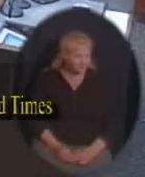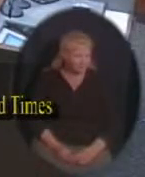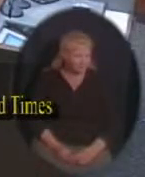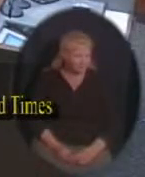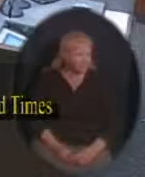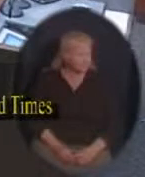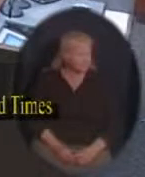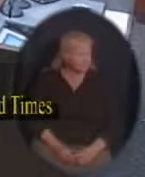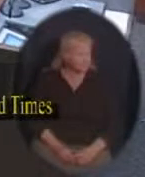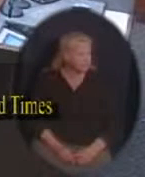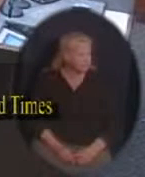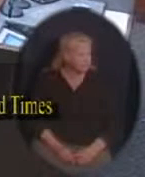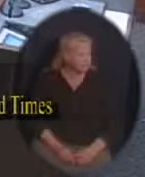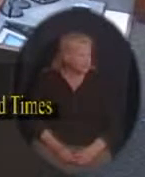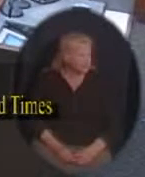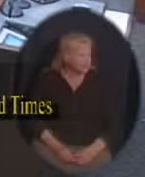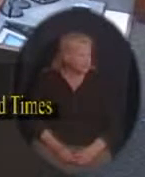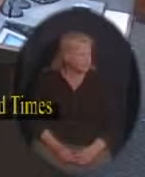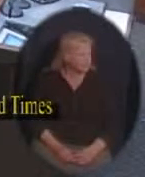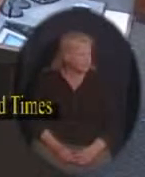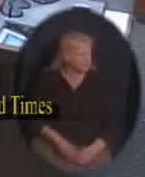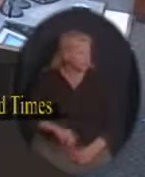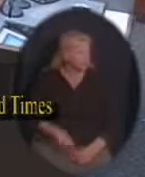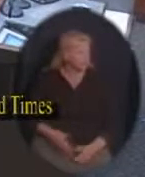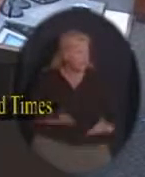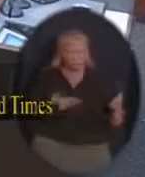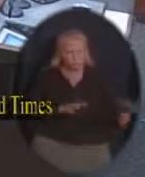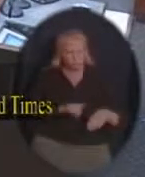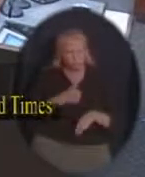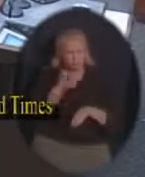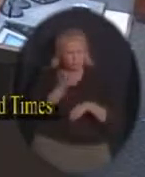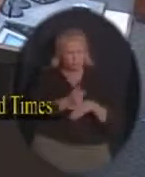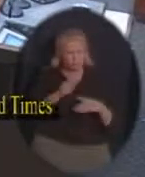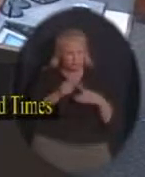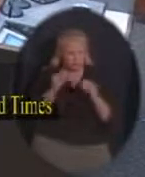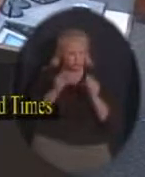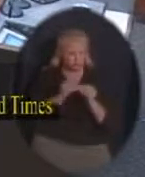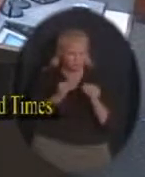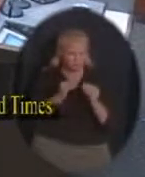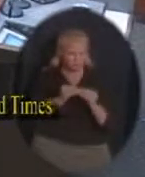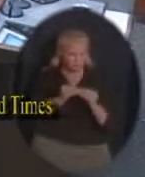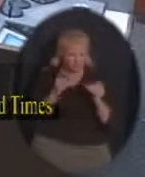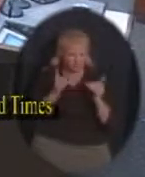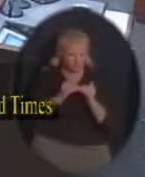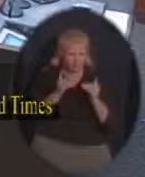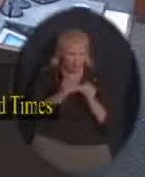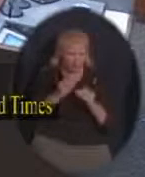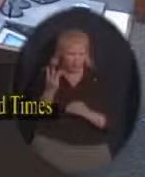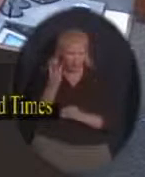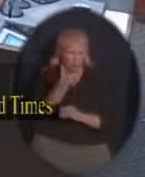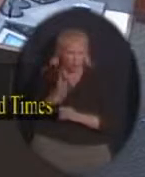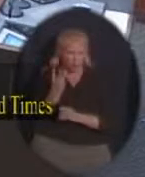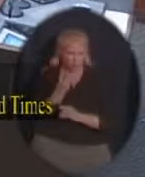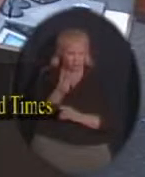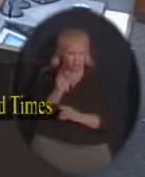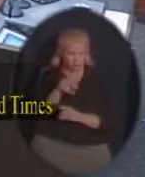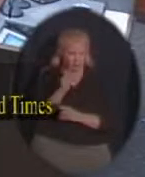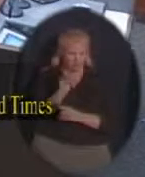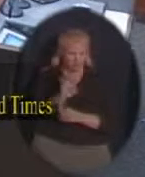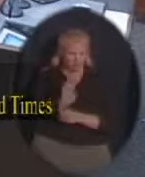I move that we set a special meeting date for end of fiscal year transactions for Wednesday, June 28th